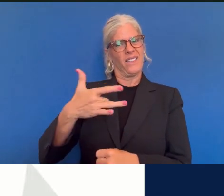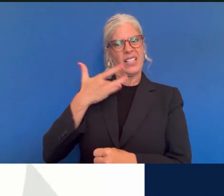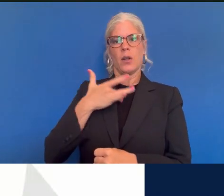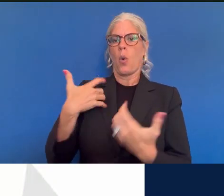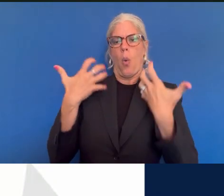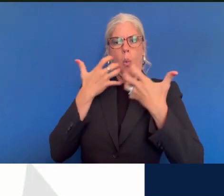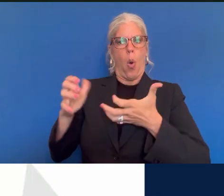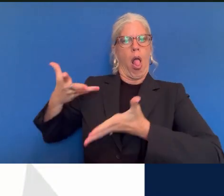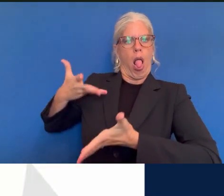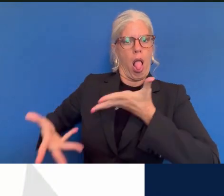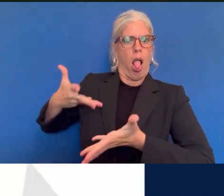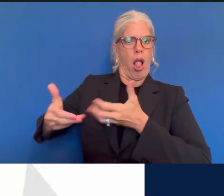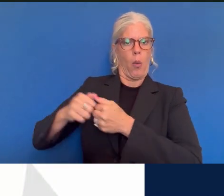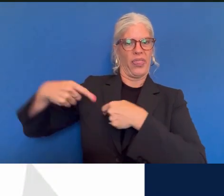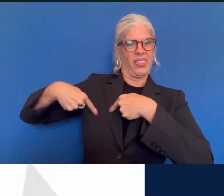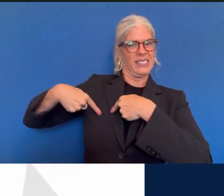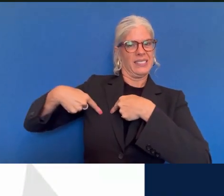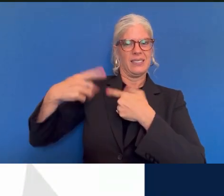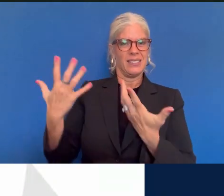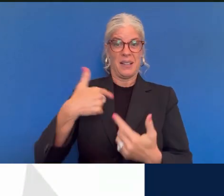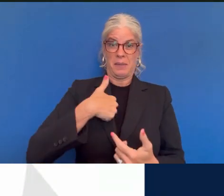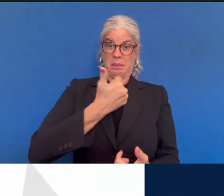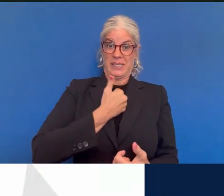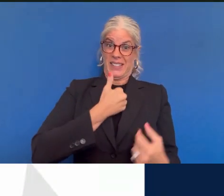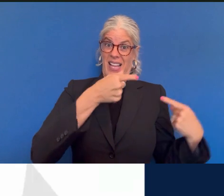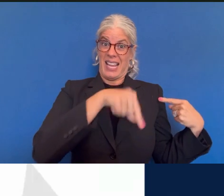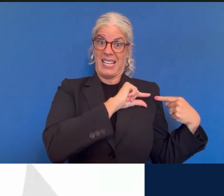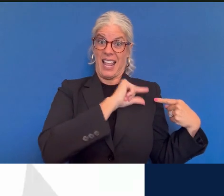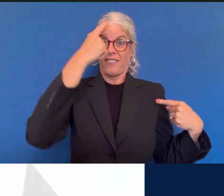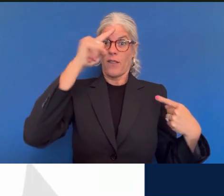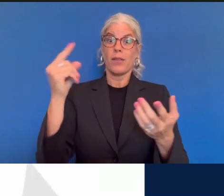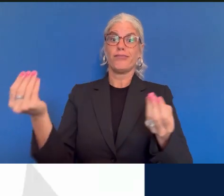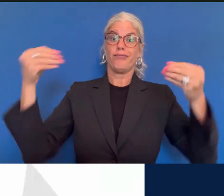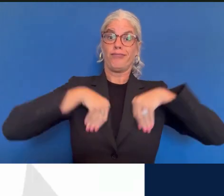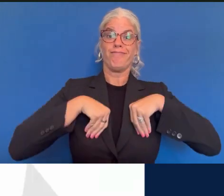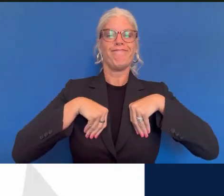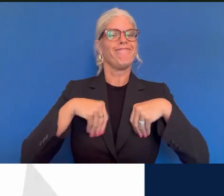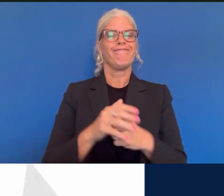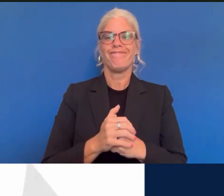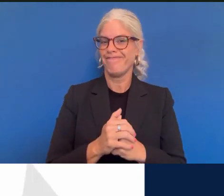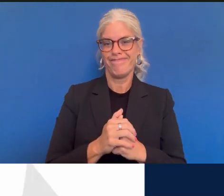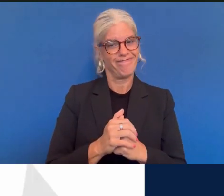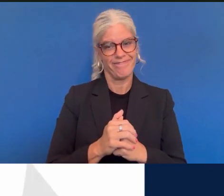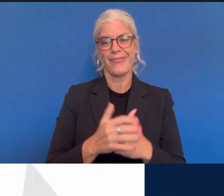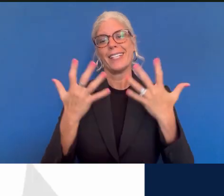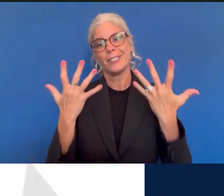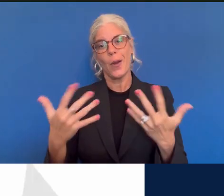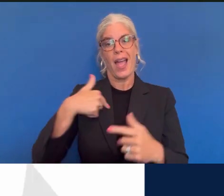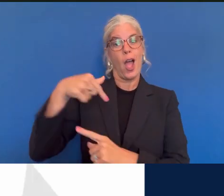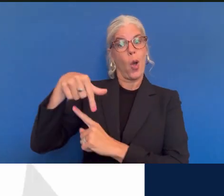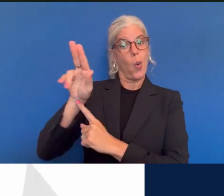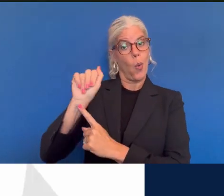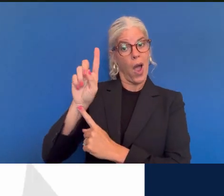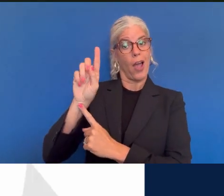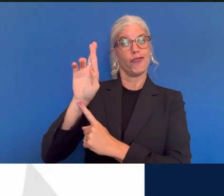mastectomy because I felt that I just don't want to deal with this anymore. And I am not a candidate for reconstruction because